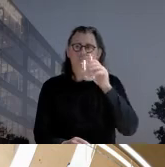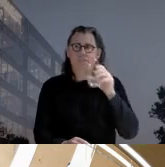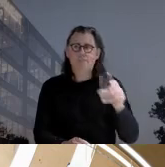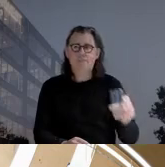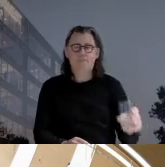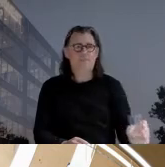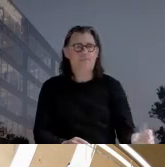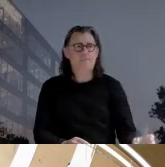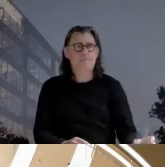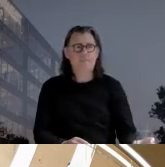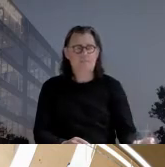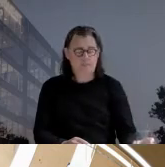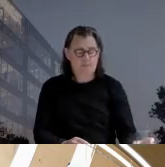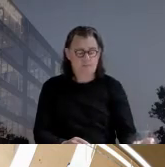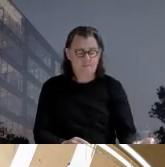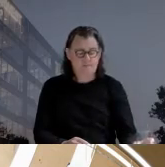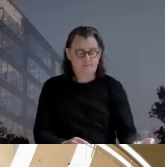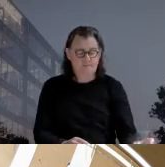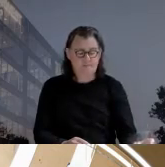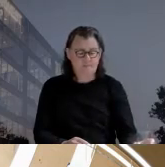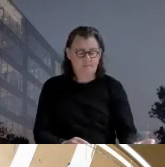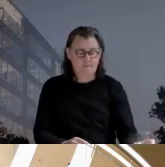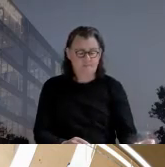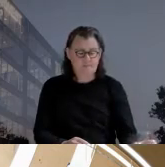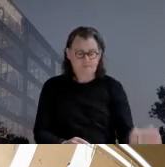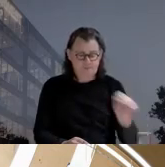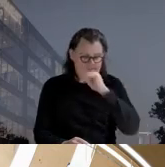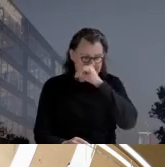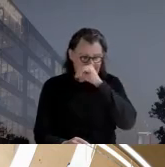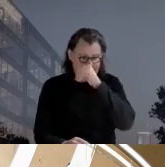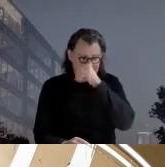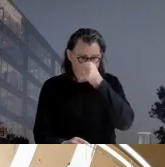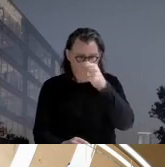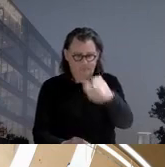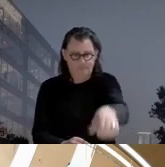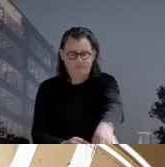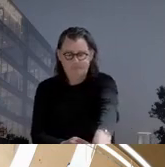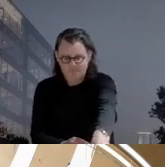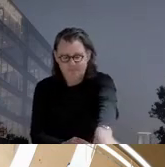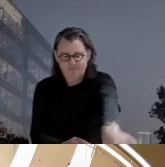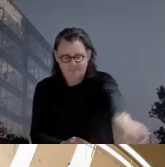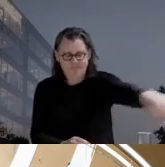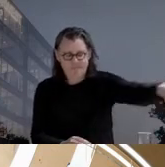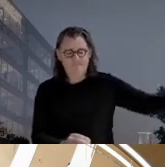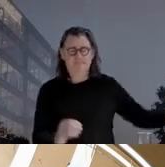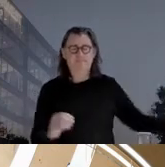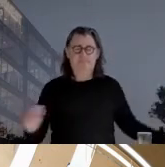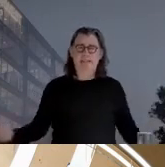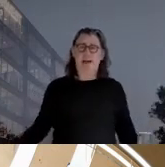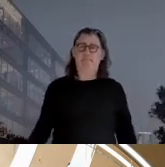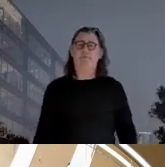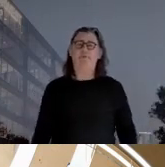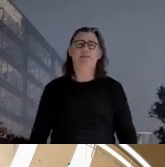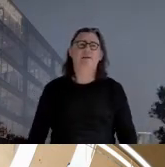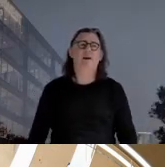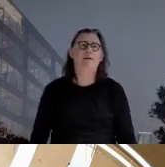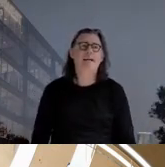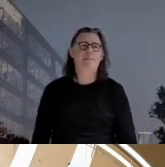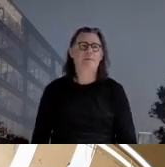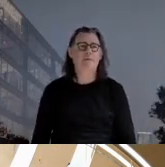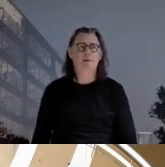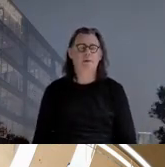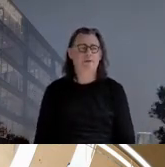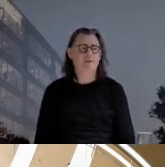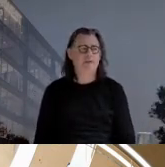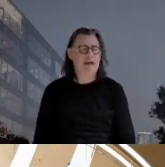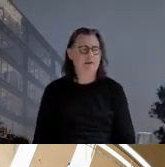Daniel just asked, when using your app, is there a pro forma for the schedule file which needs to be dropped in? Yep, there is. On